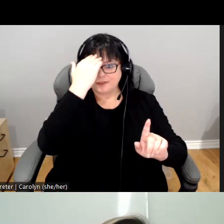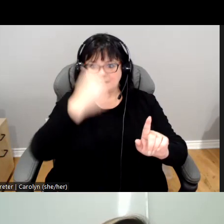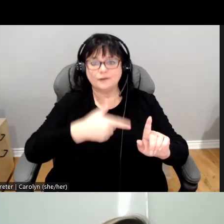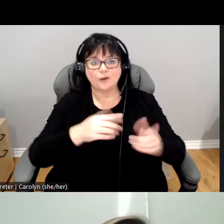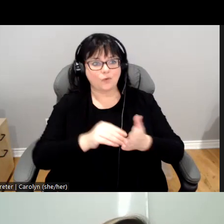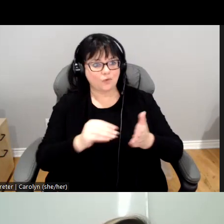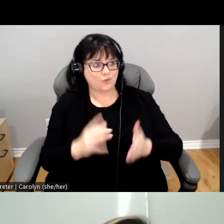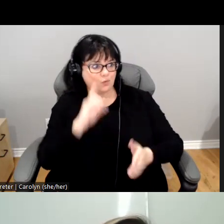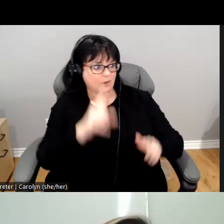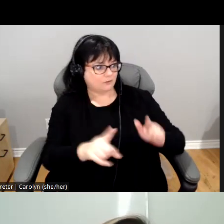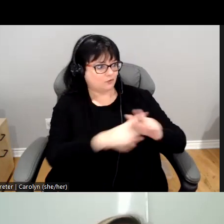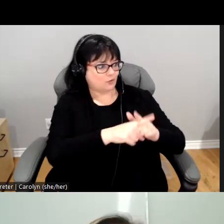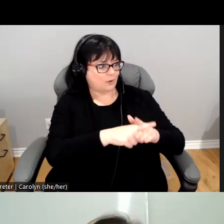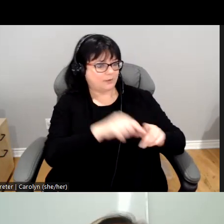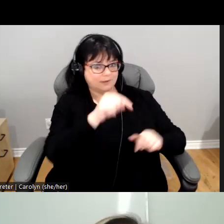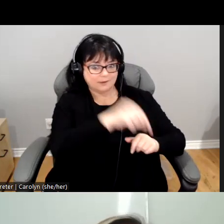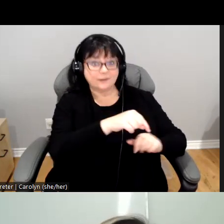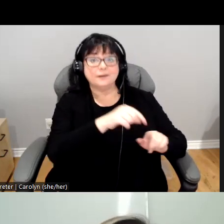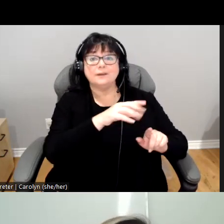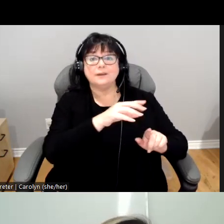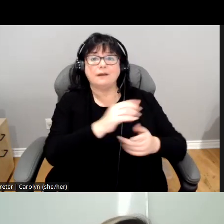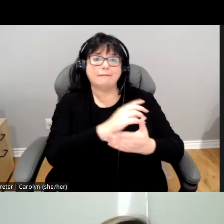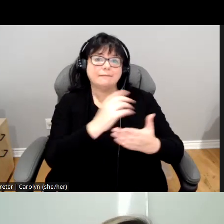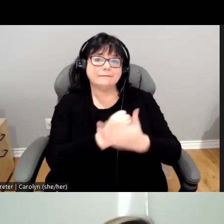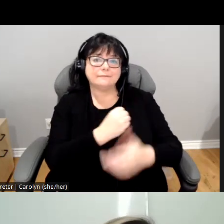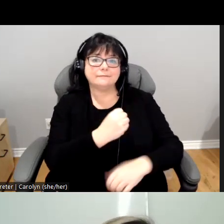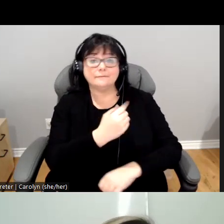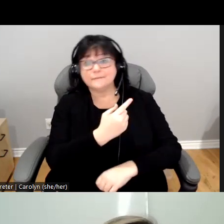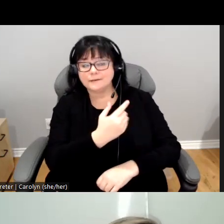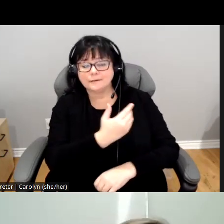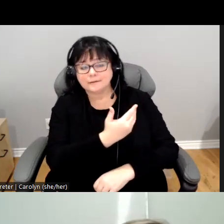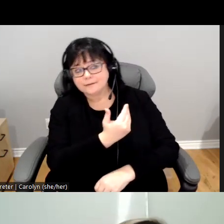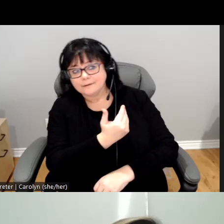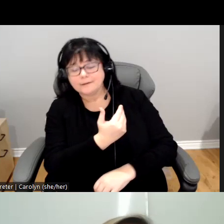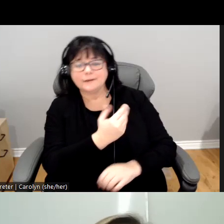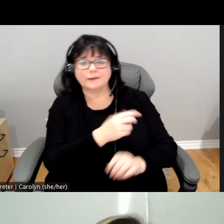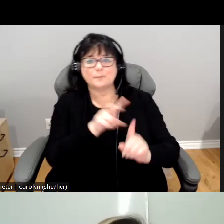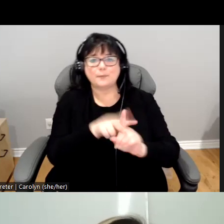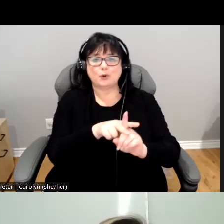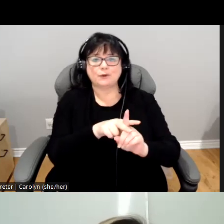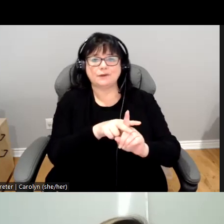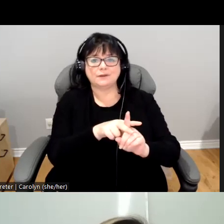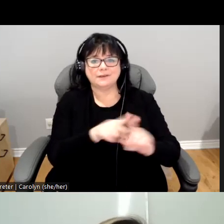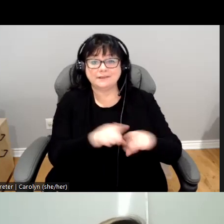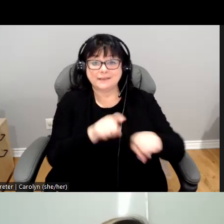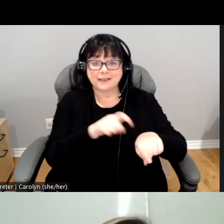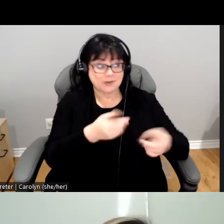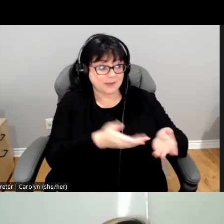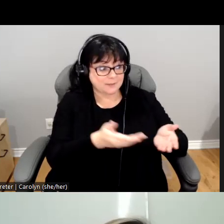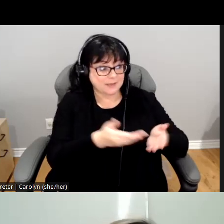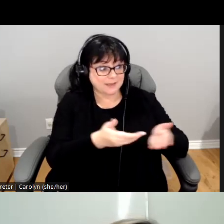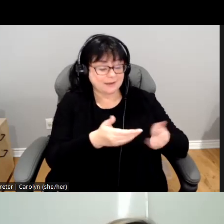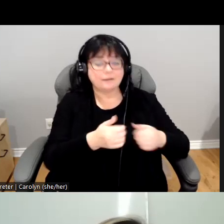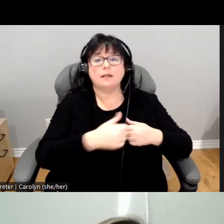class, and they will try to seek or schedule an appointment with that person around that time to cut down on the